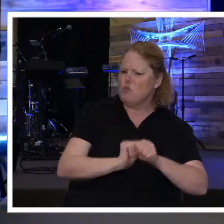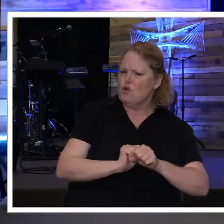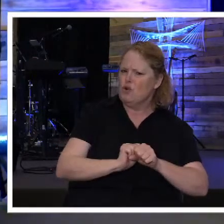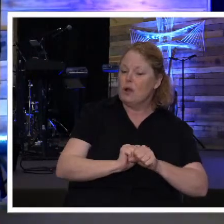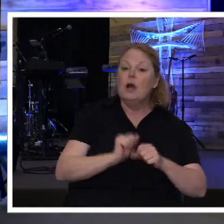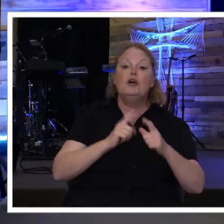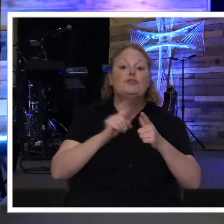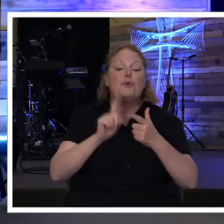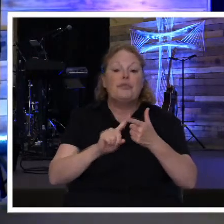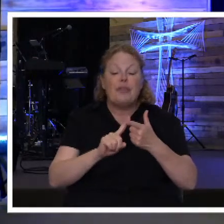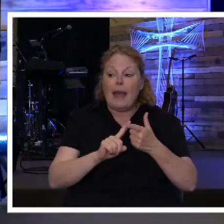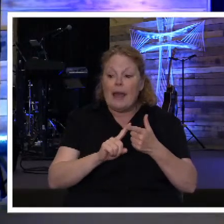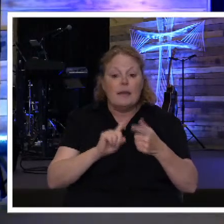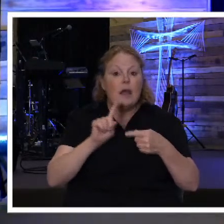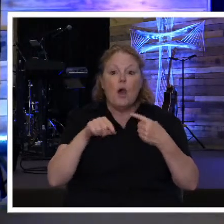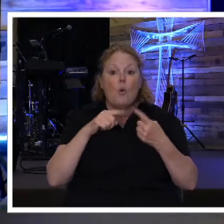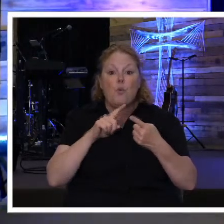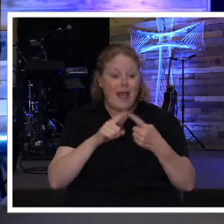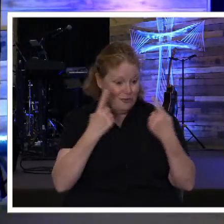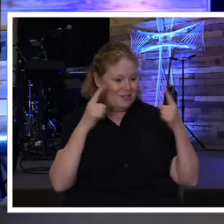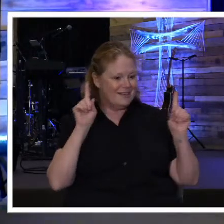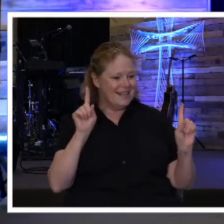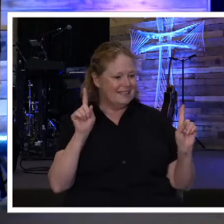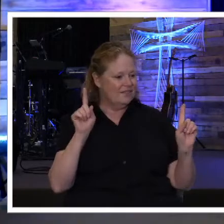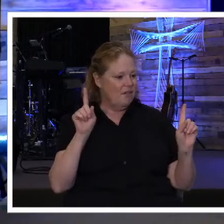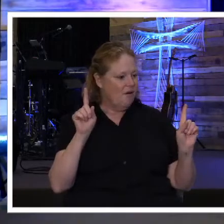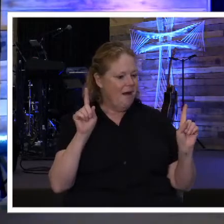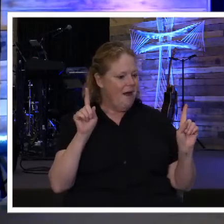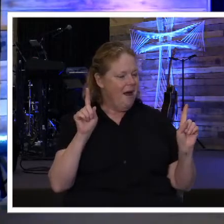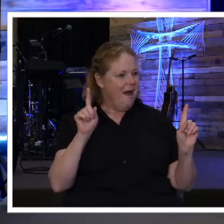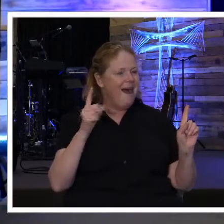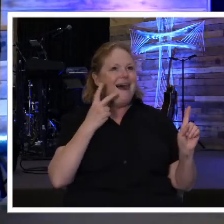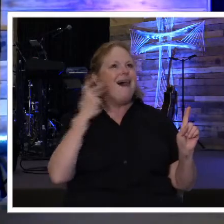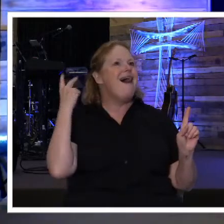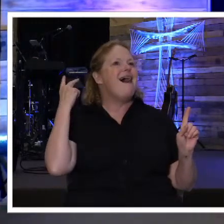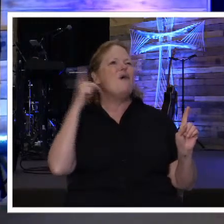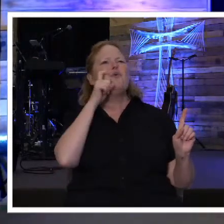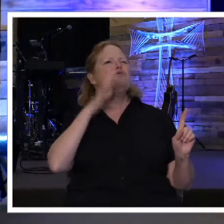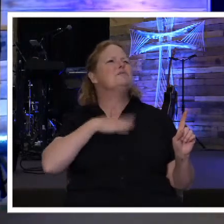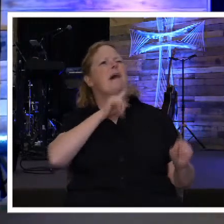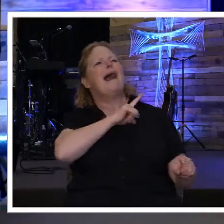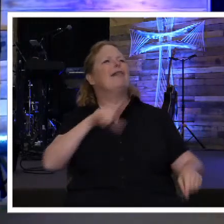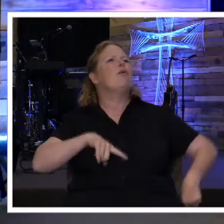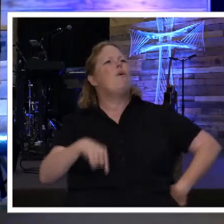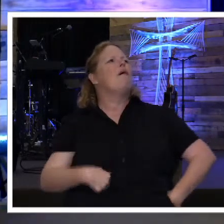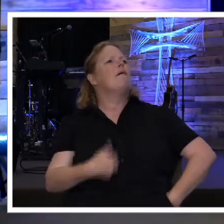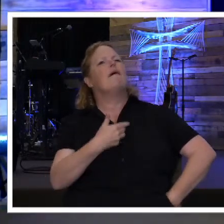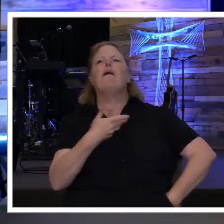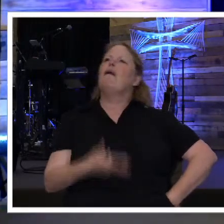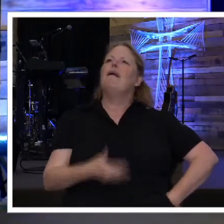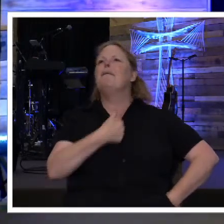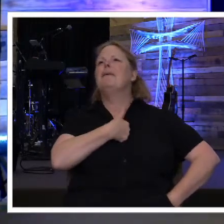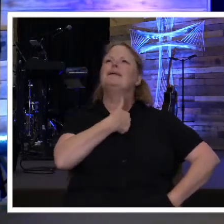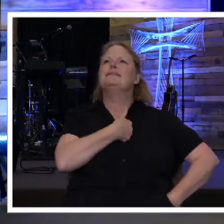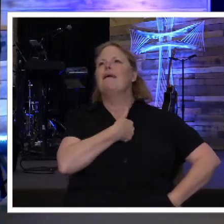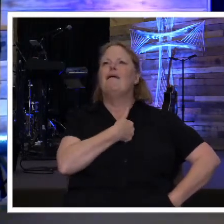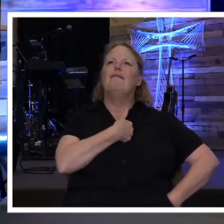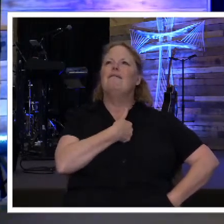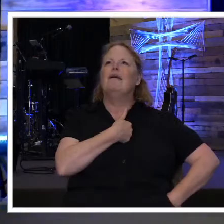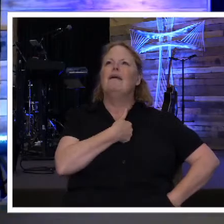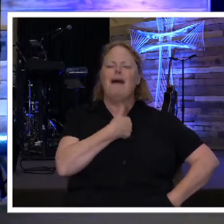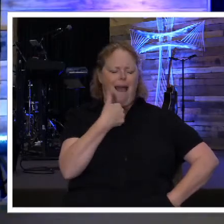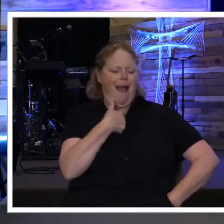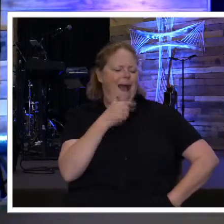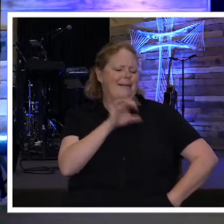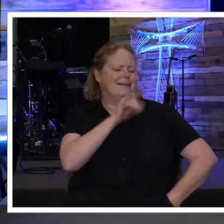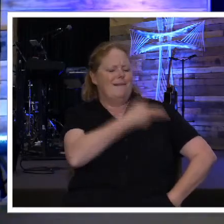at moments in time, being successful, you can look back and say, "Who is the Lord? Really, it's me